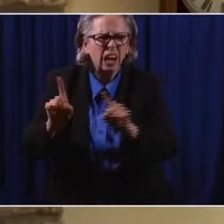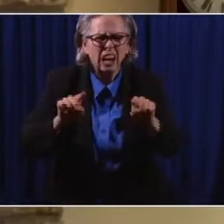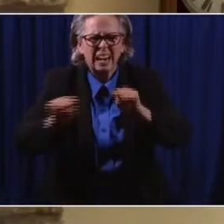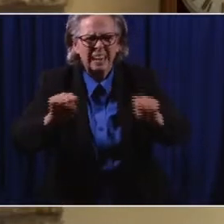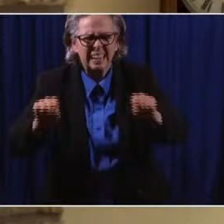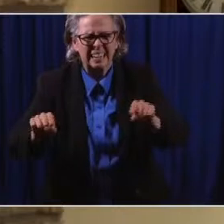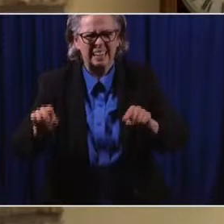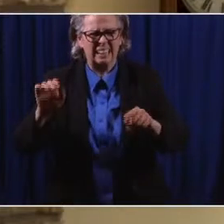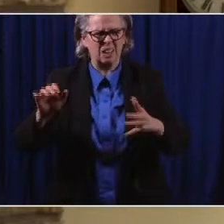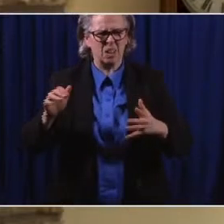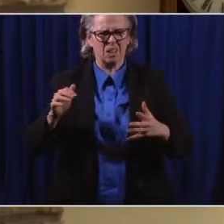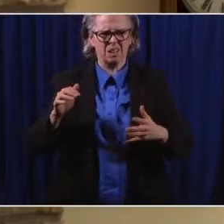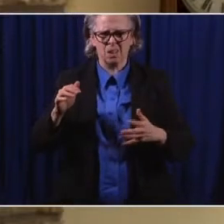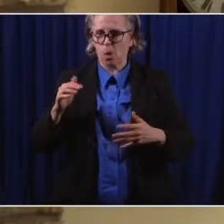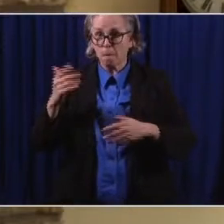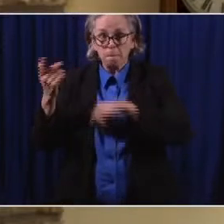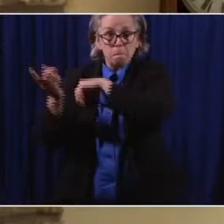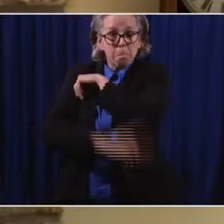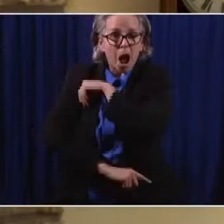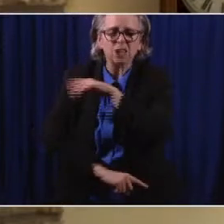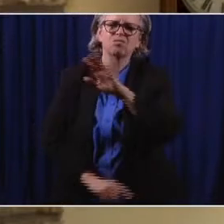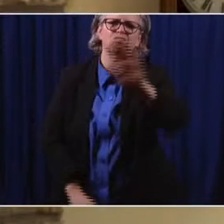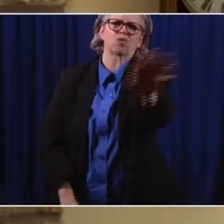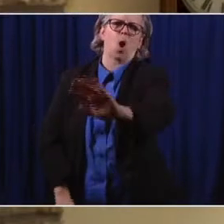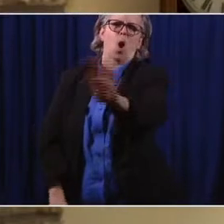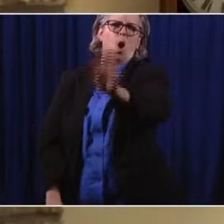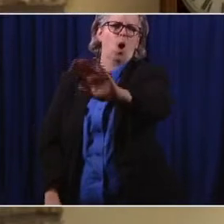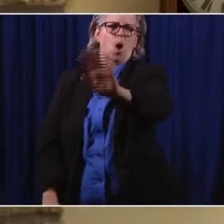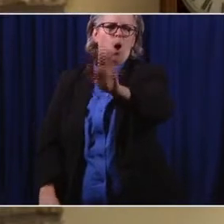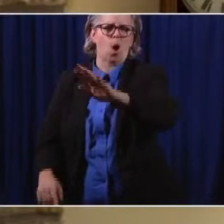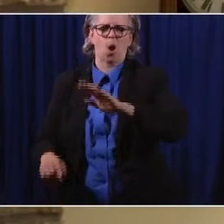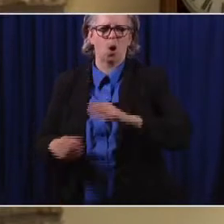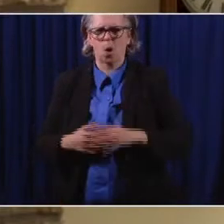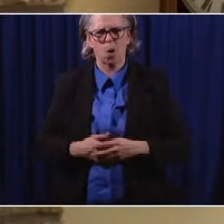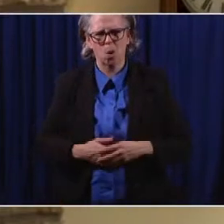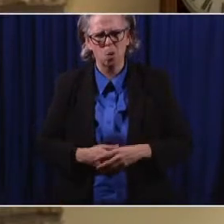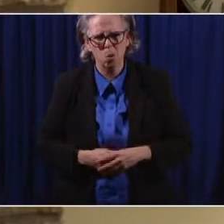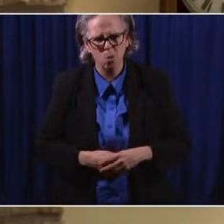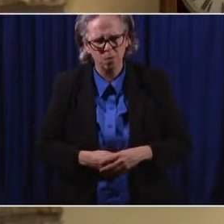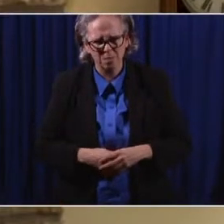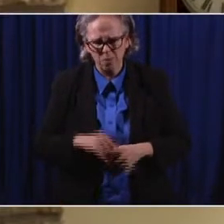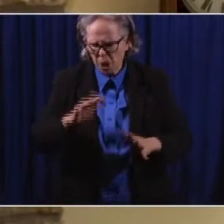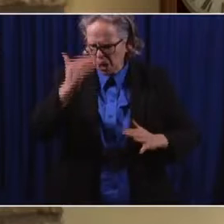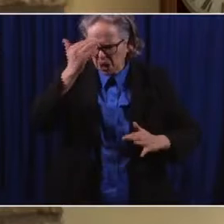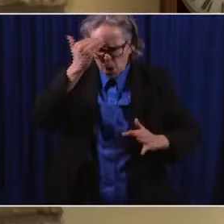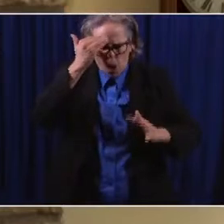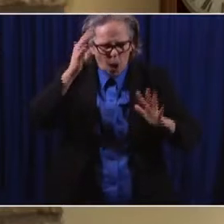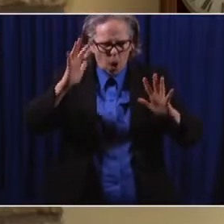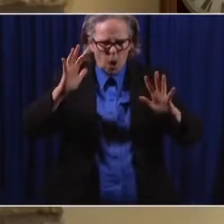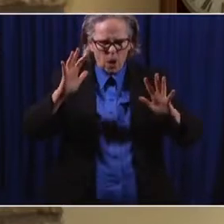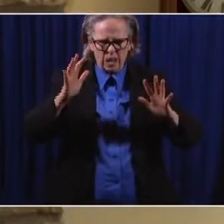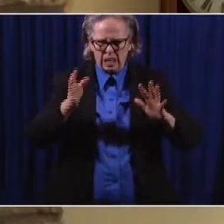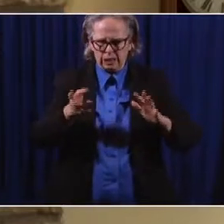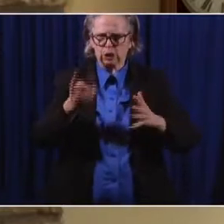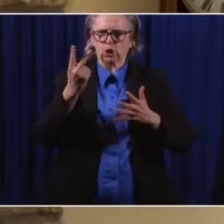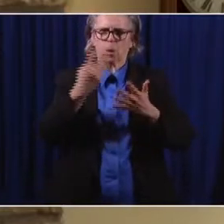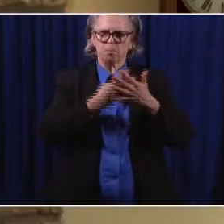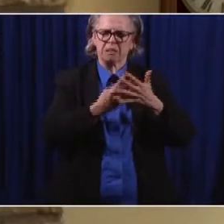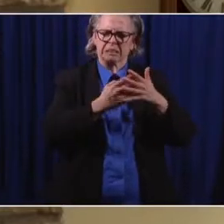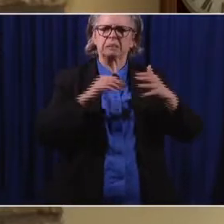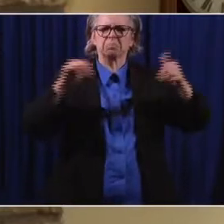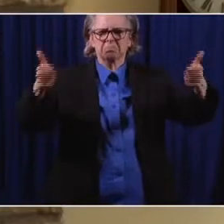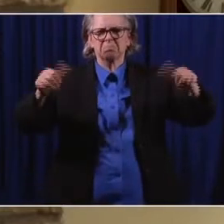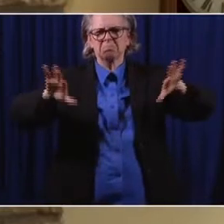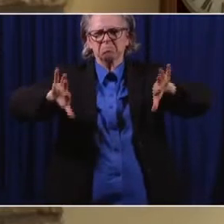of Ohio. And yes, we fully realize there is a prison there and citizens of the community